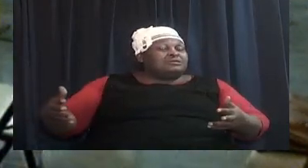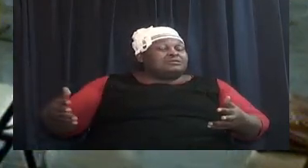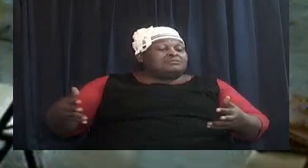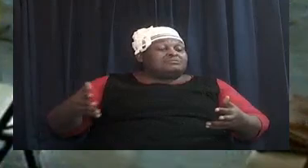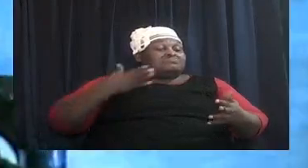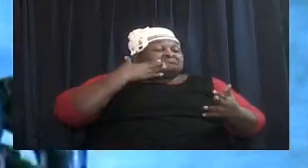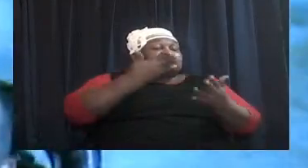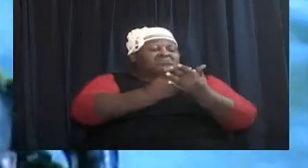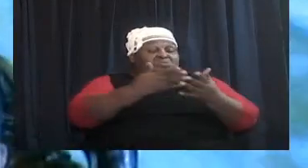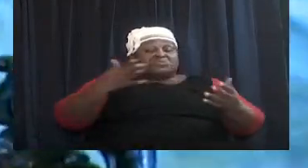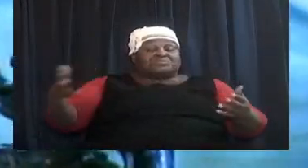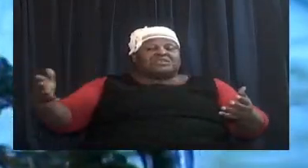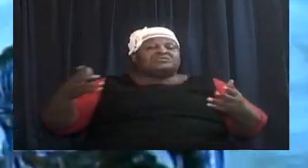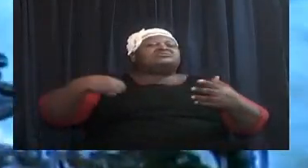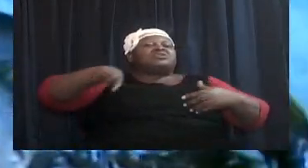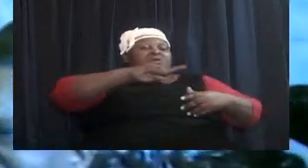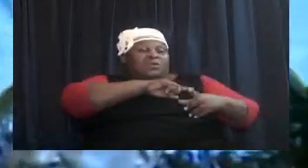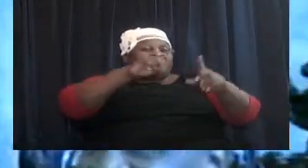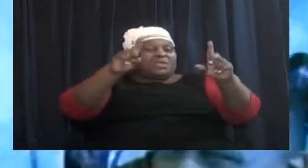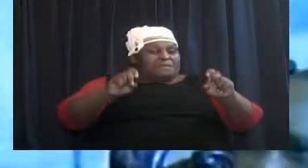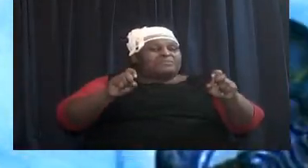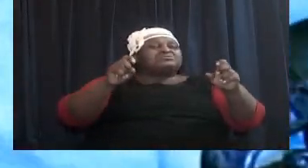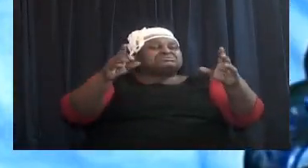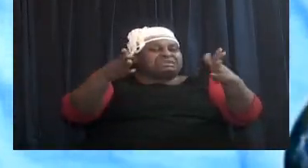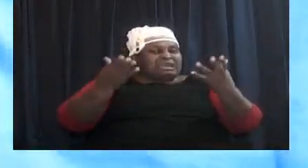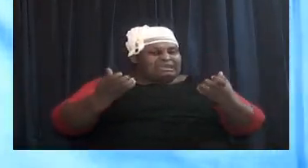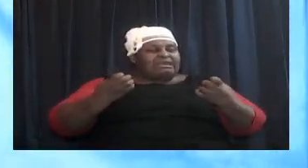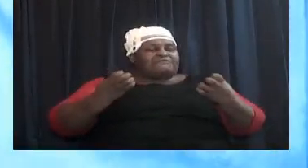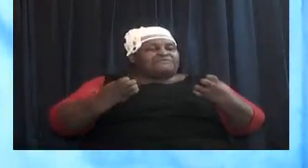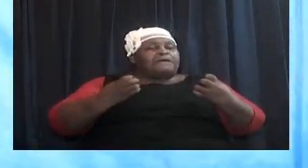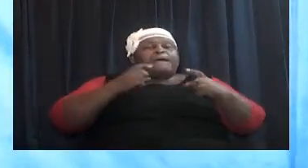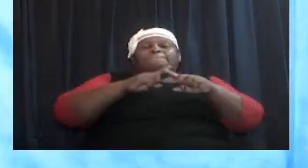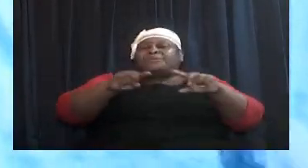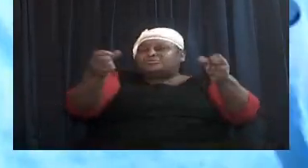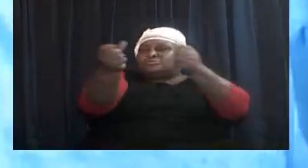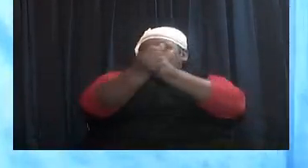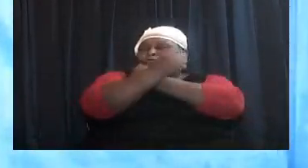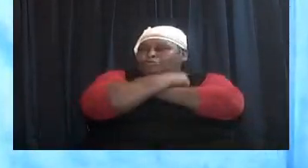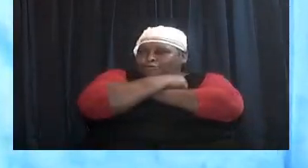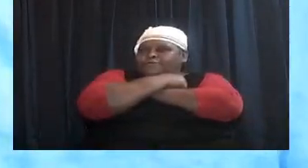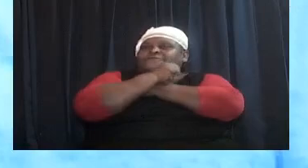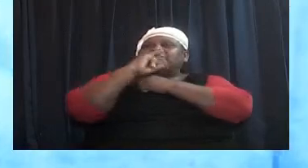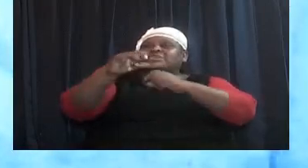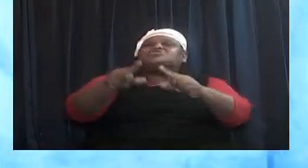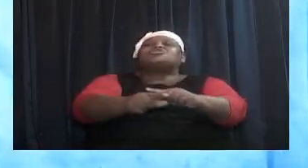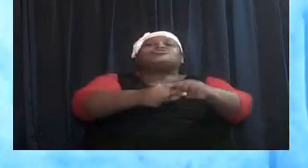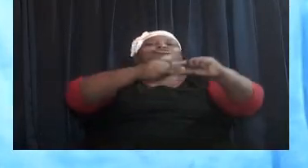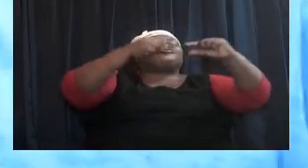pursue. But you have to understand that love is greater.